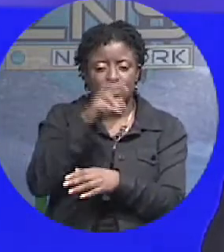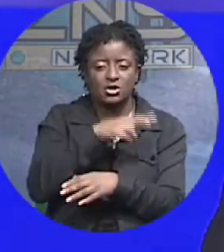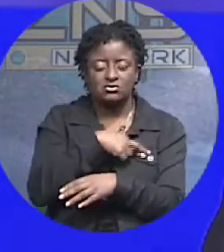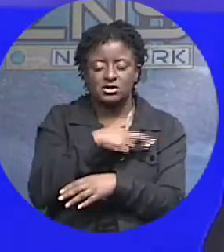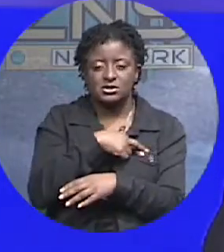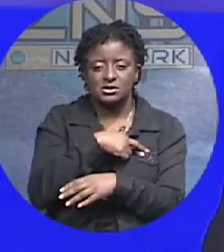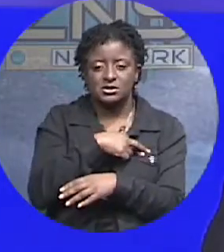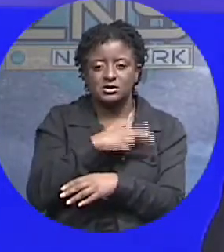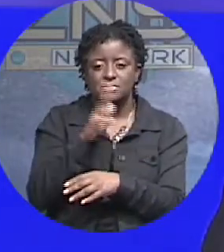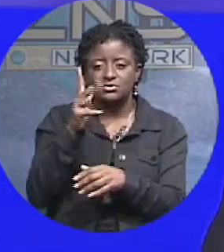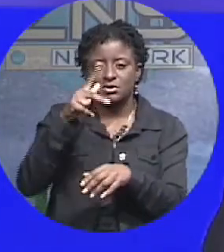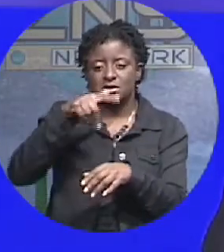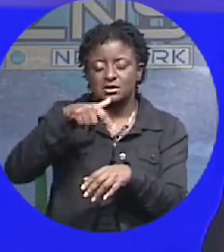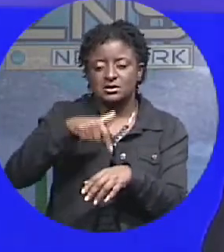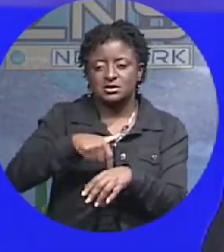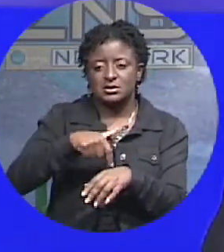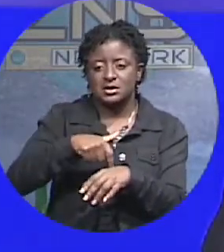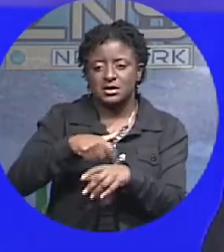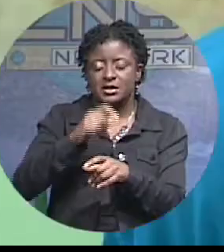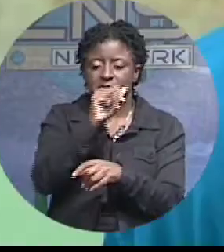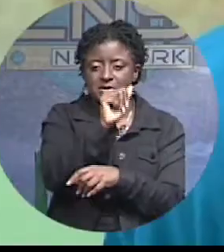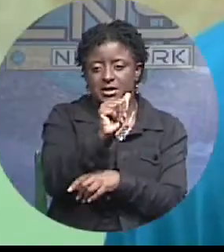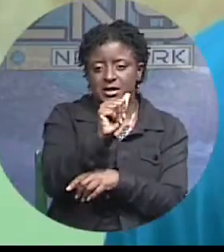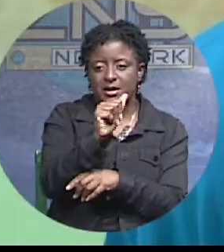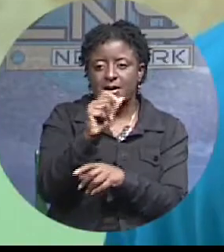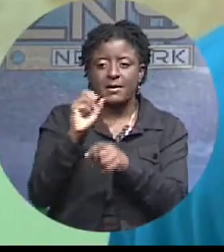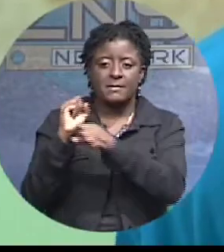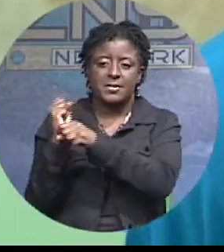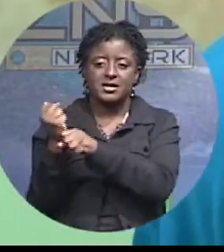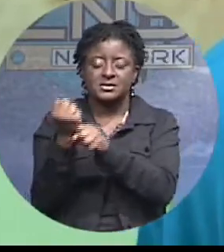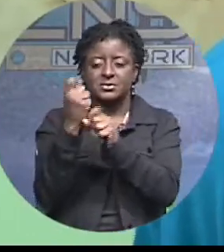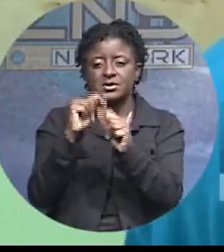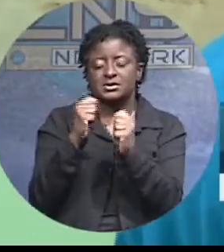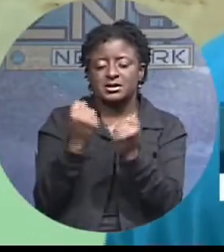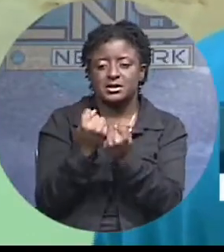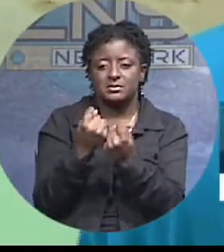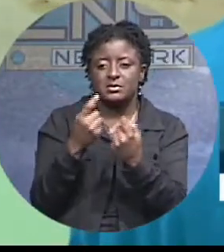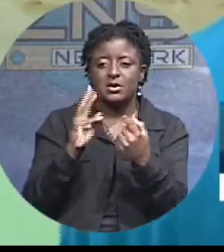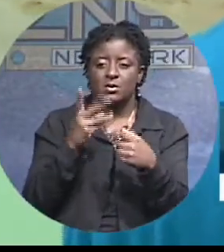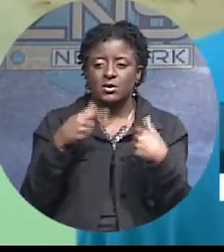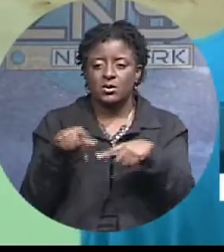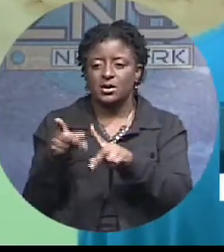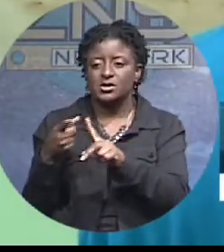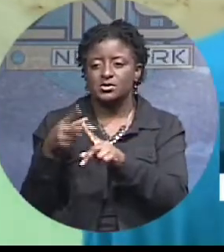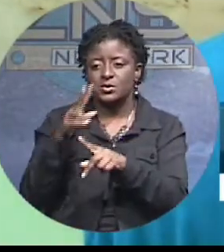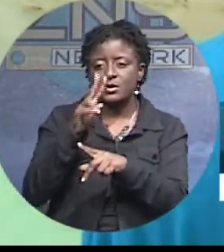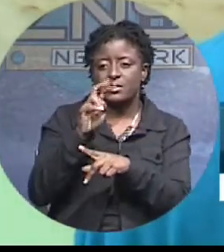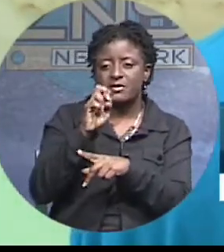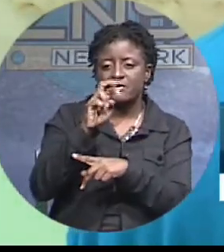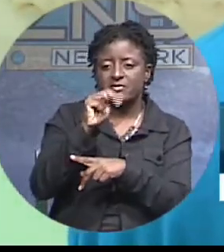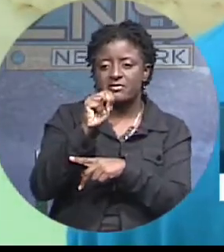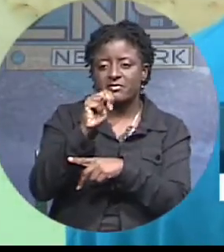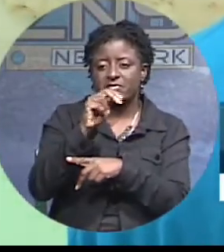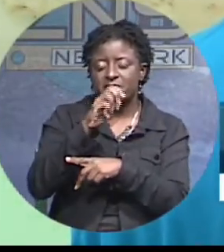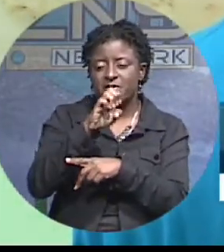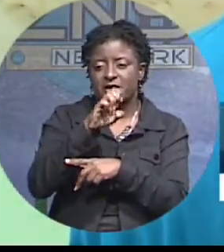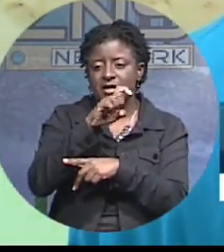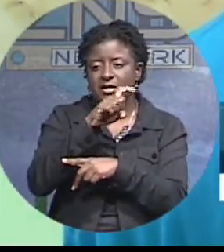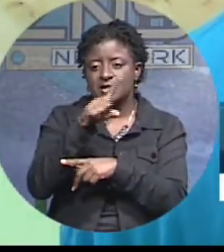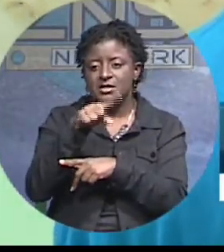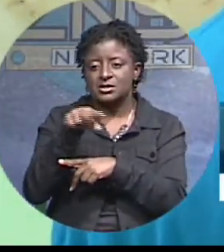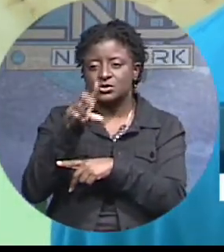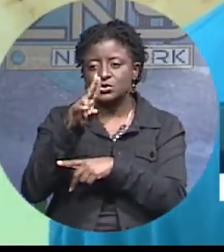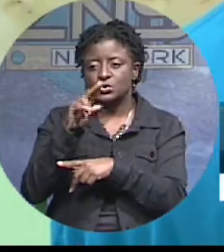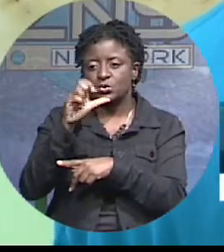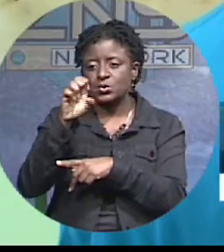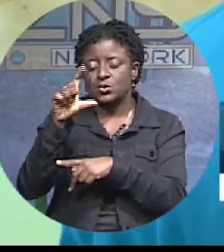AAA baseball team. After this, I'm going to head over to Venezuela in about a month's time to play some more baseball and kind of showcase